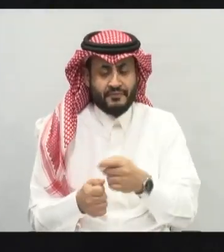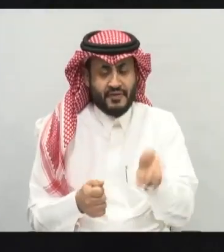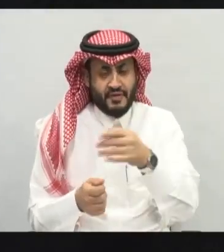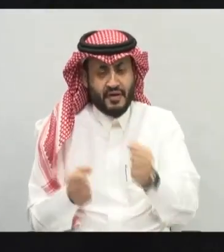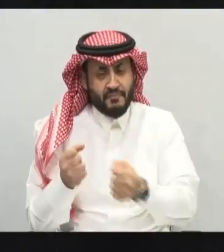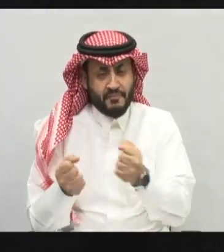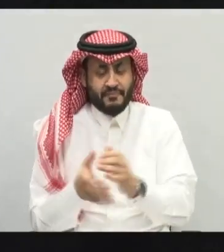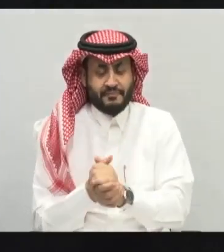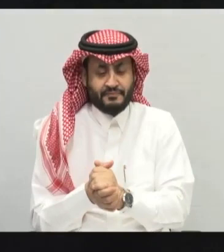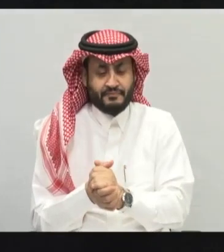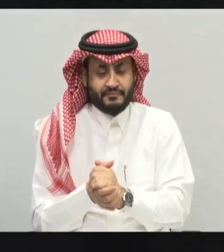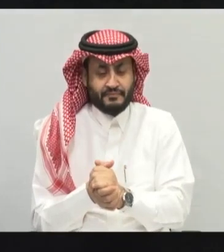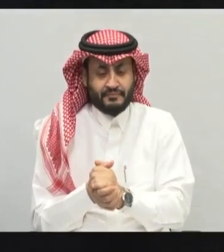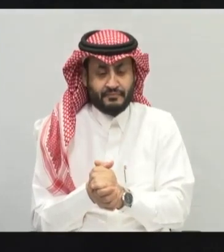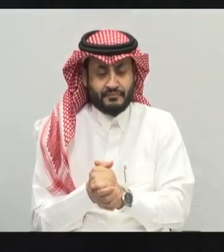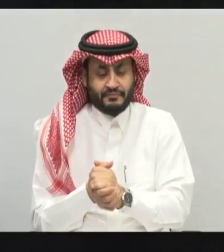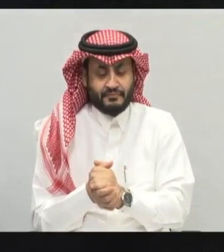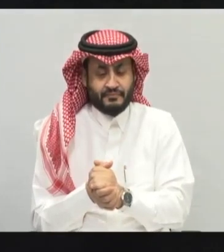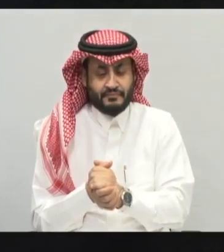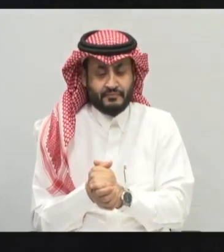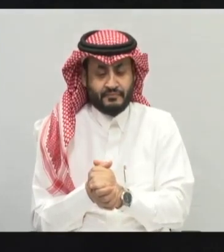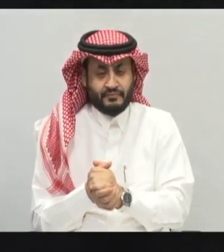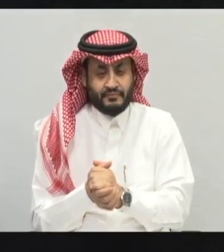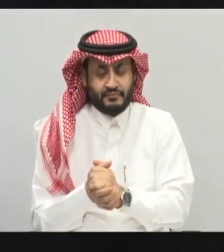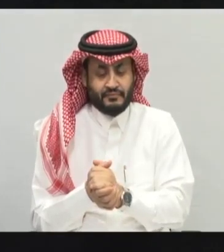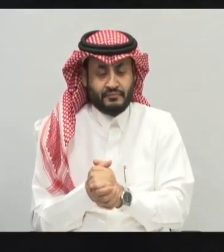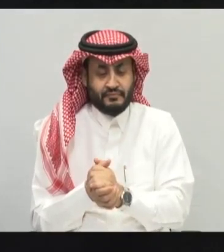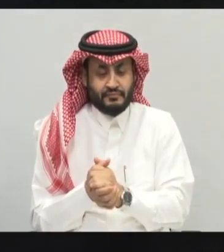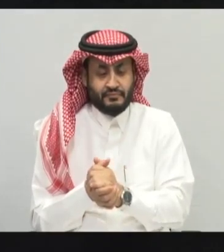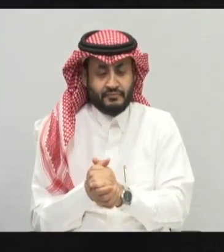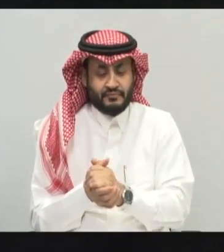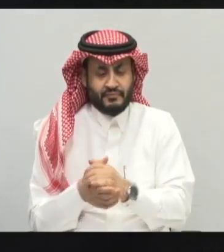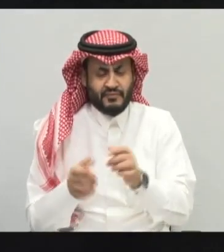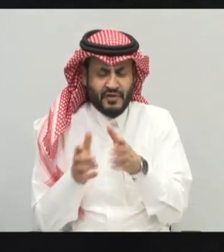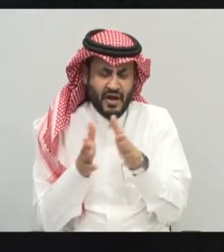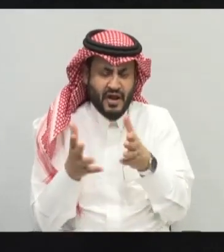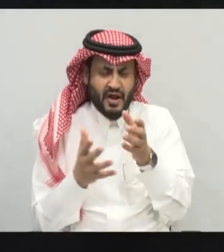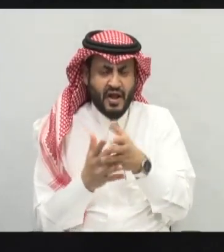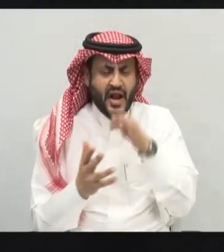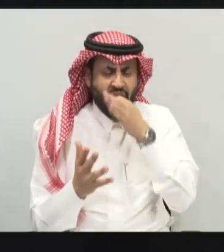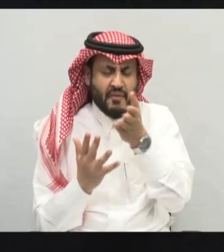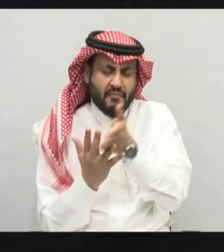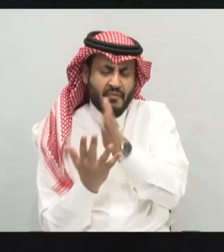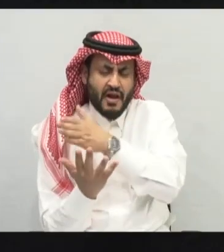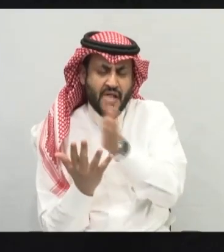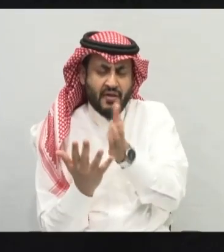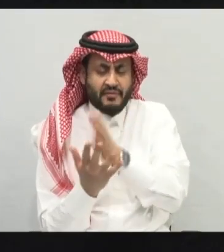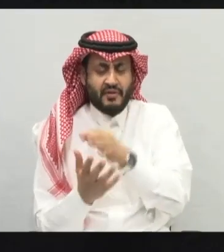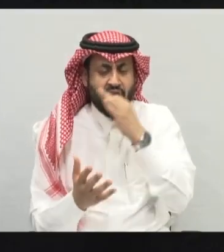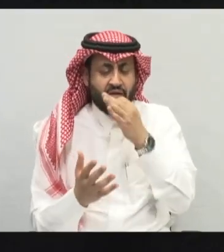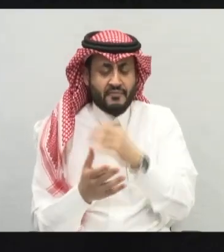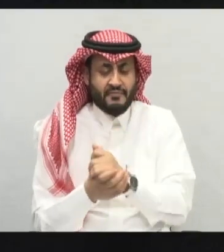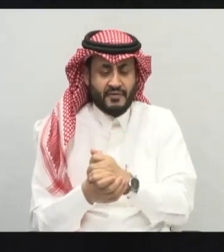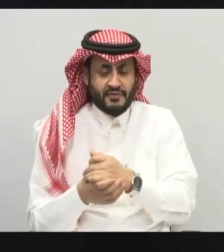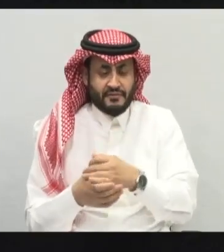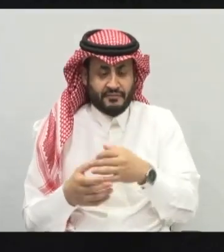practice you see that sometimes when I pronounce the infinitive verb sometimes I stress too not because this is how we pronounce it